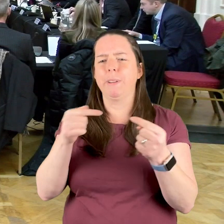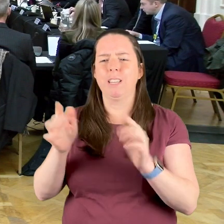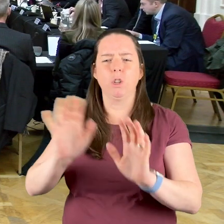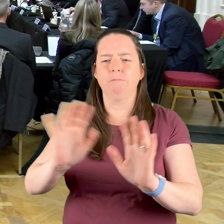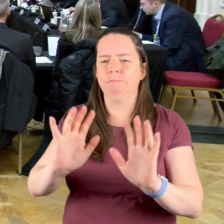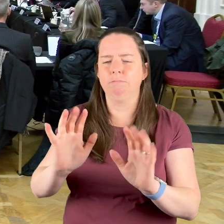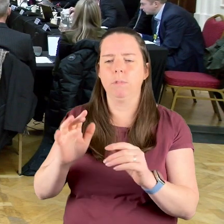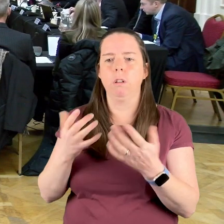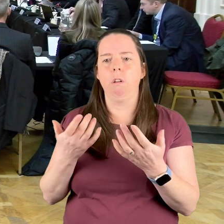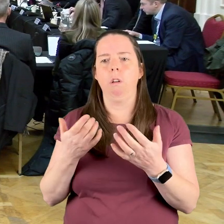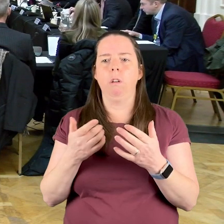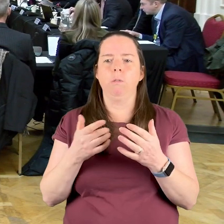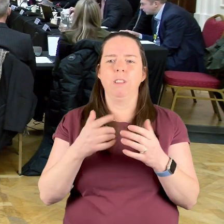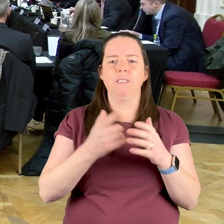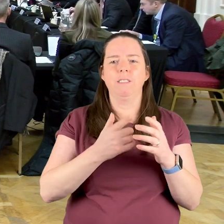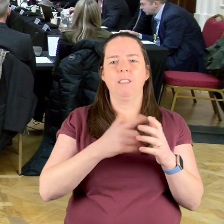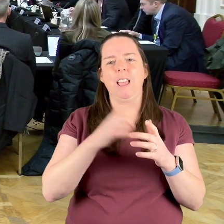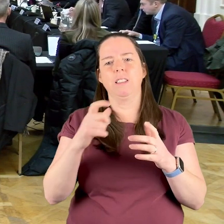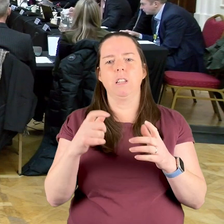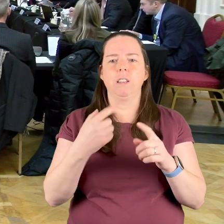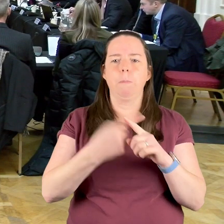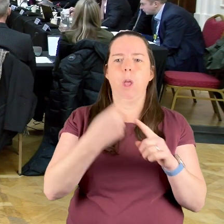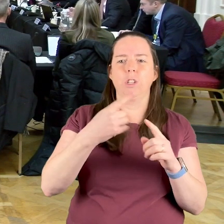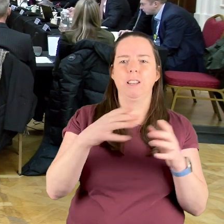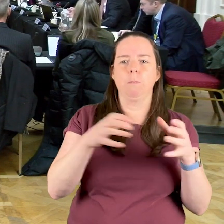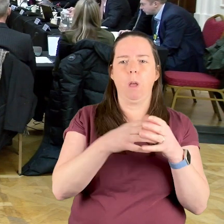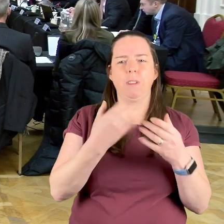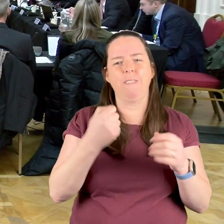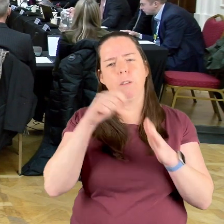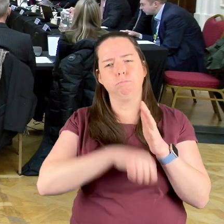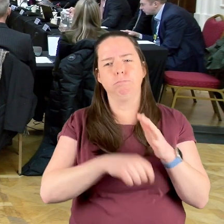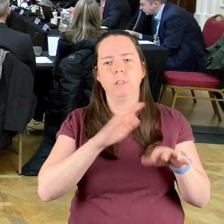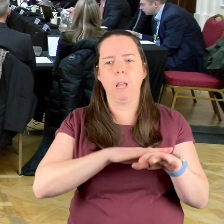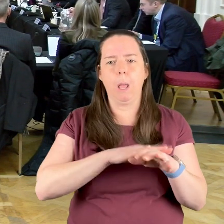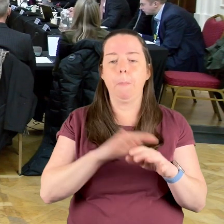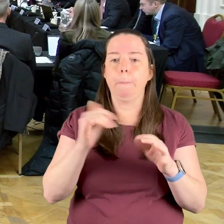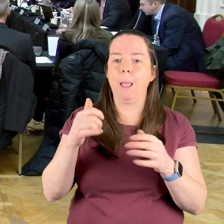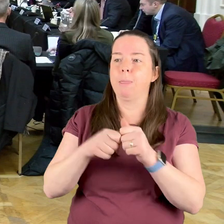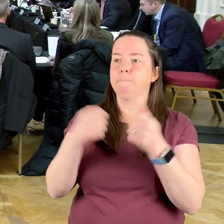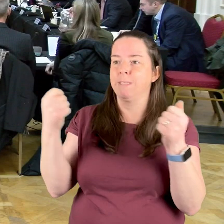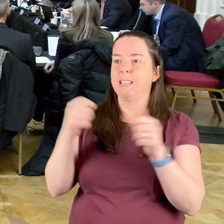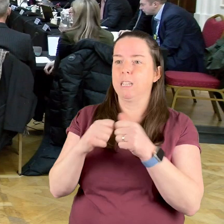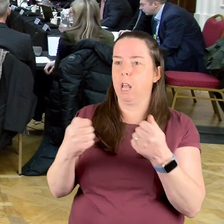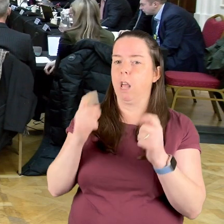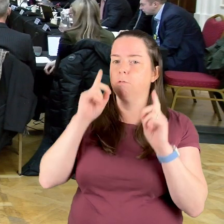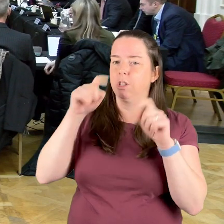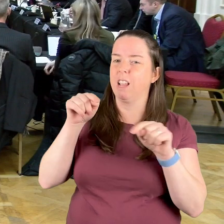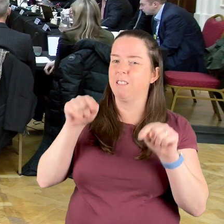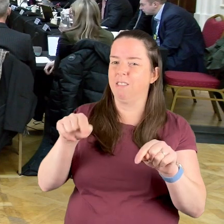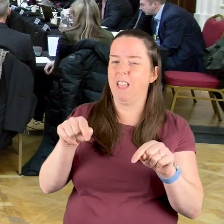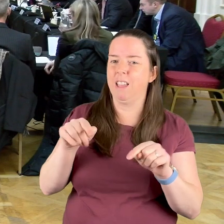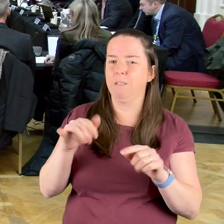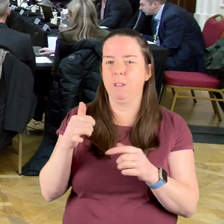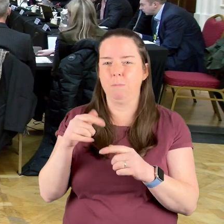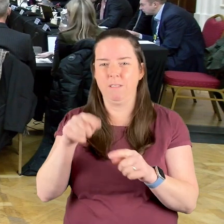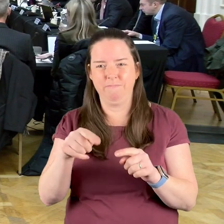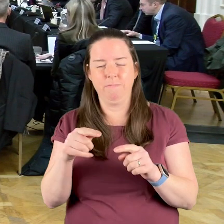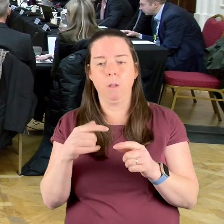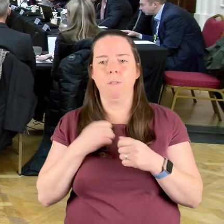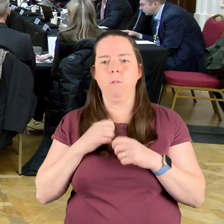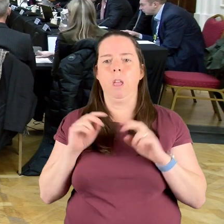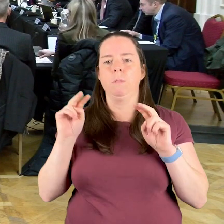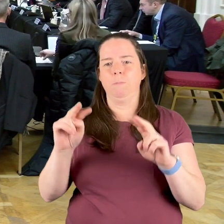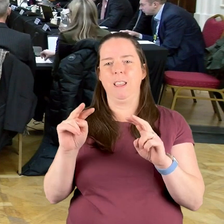it's the A&E departments that are having the toughest time. That might be what sometimes the media might suggest, but certainly from our perspective, I think